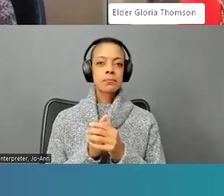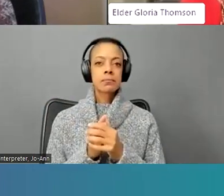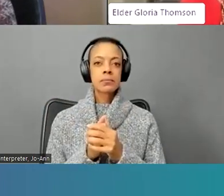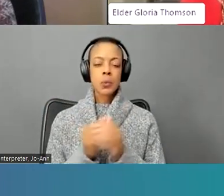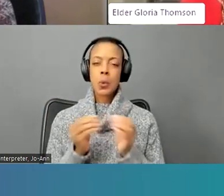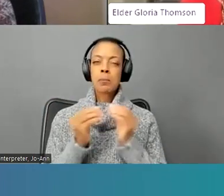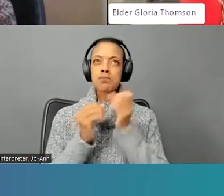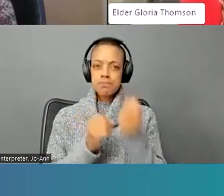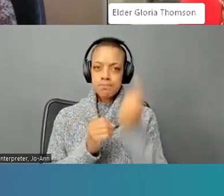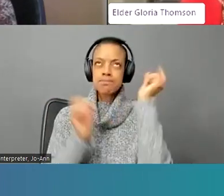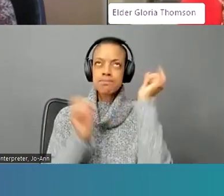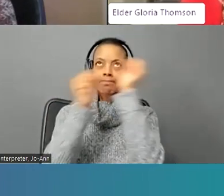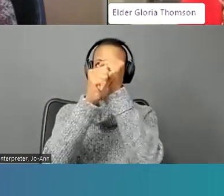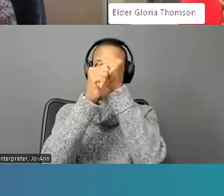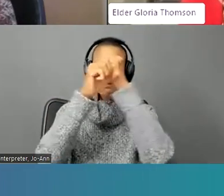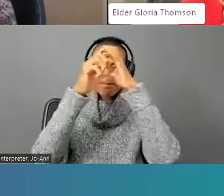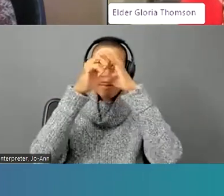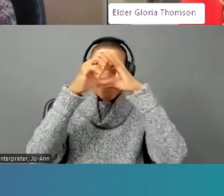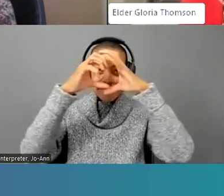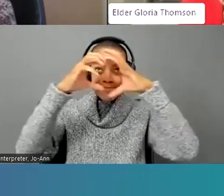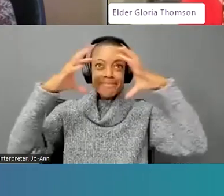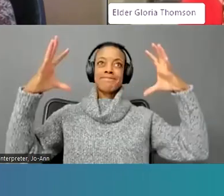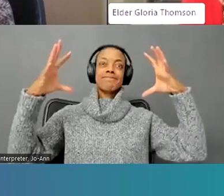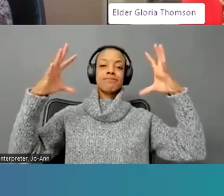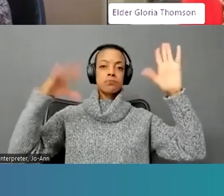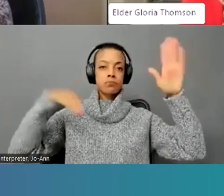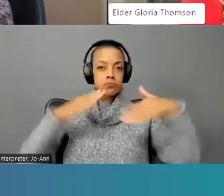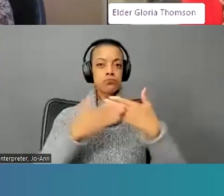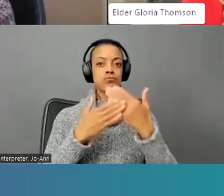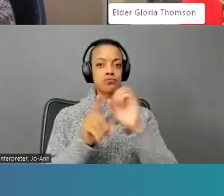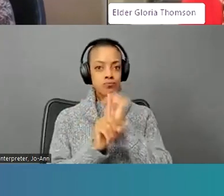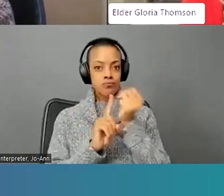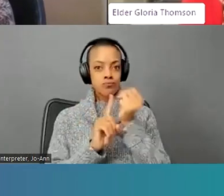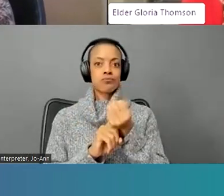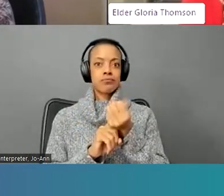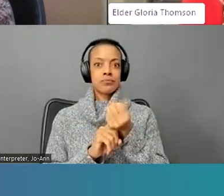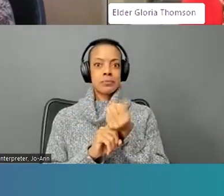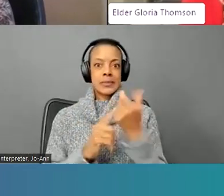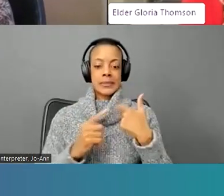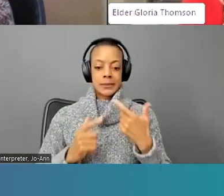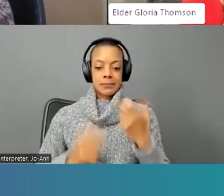like the whole situation of this lifelong journey.